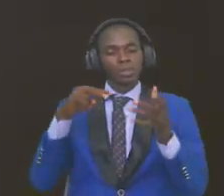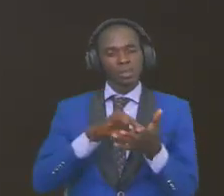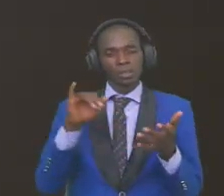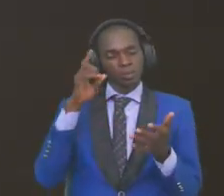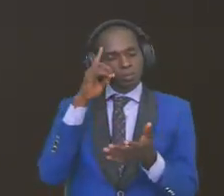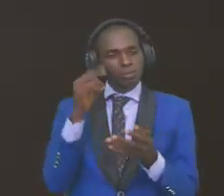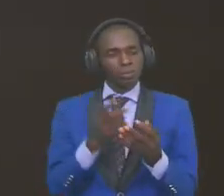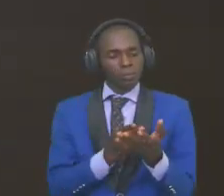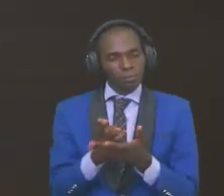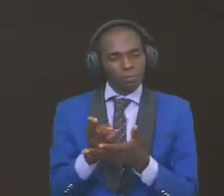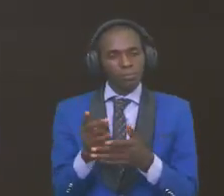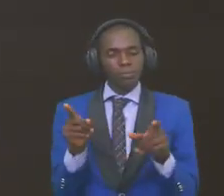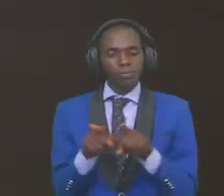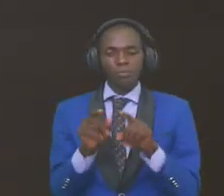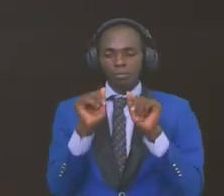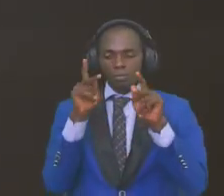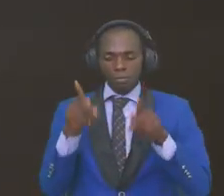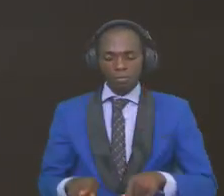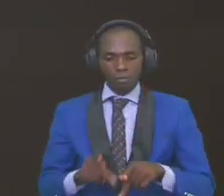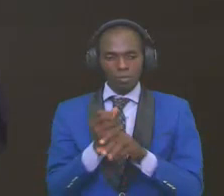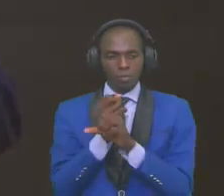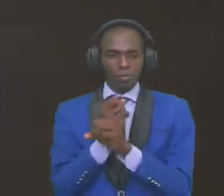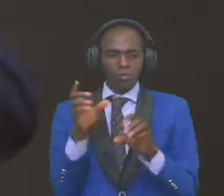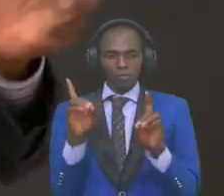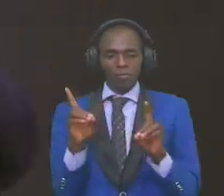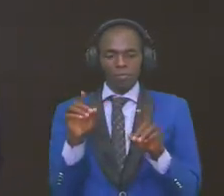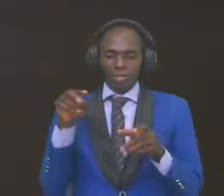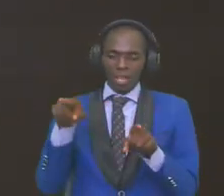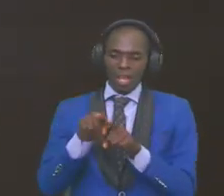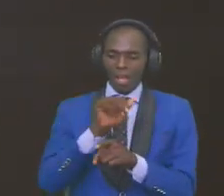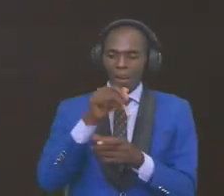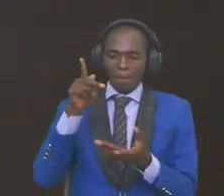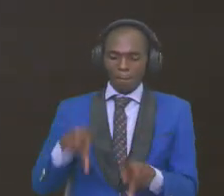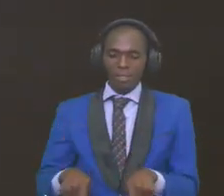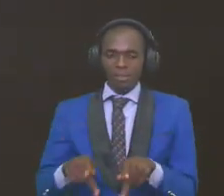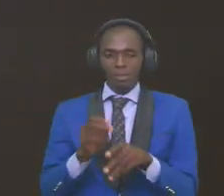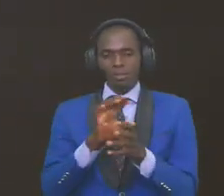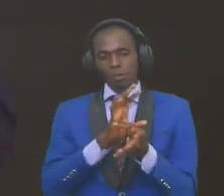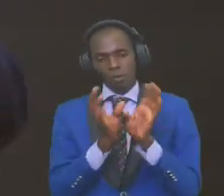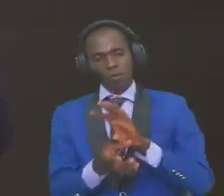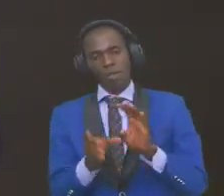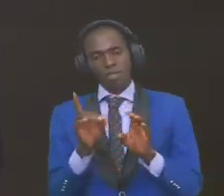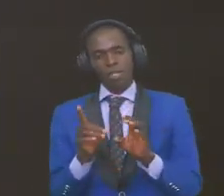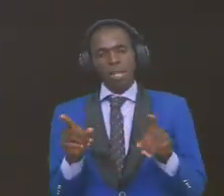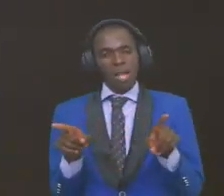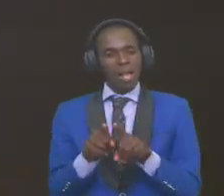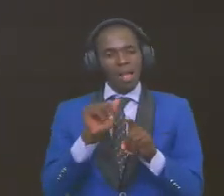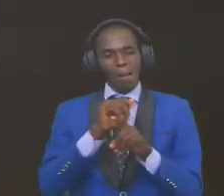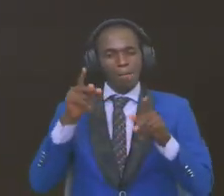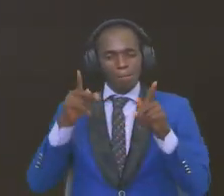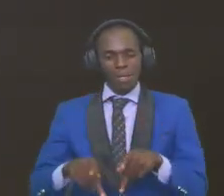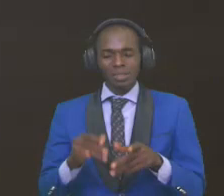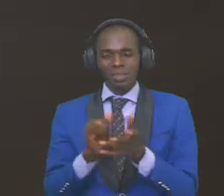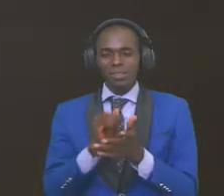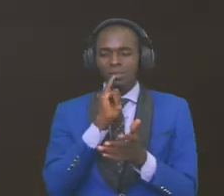truth, as a person saved, as a person converted, as a person a real